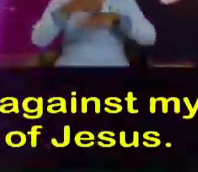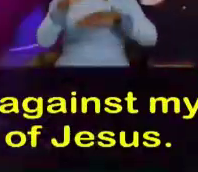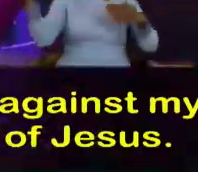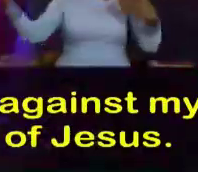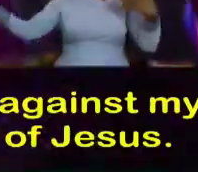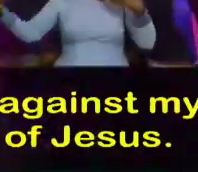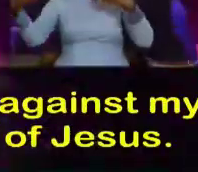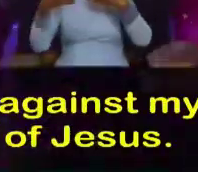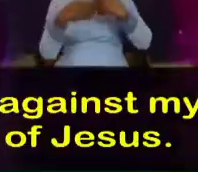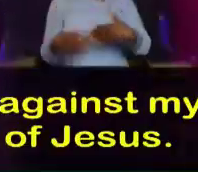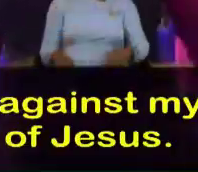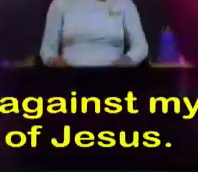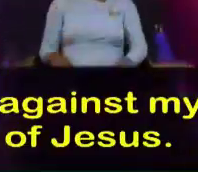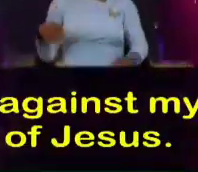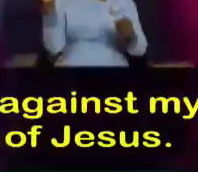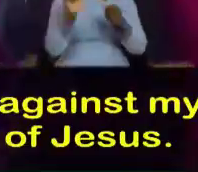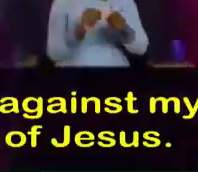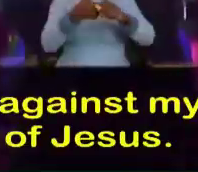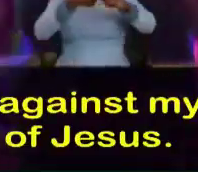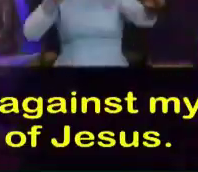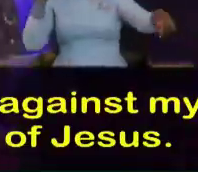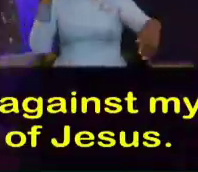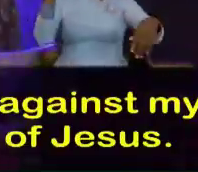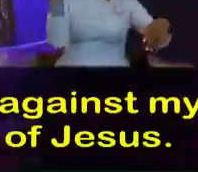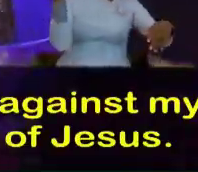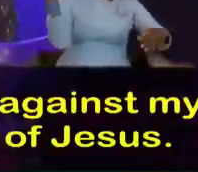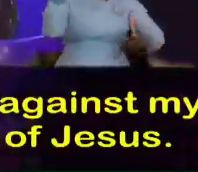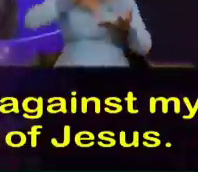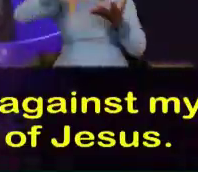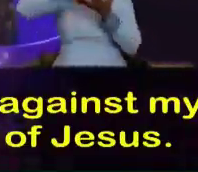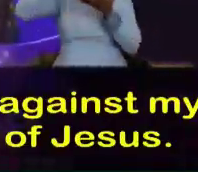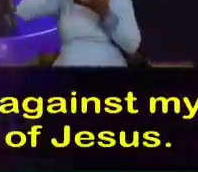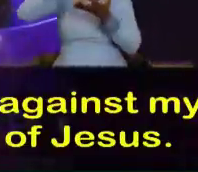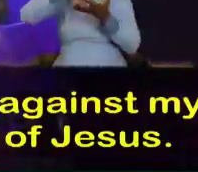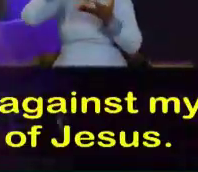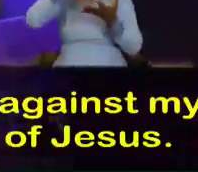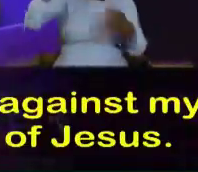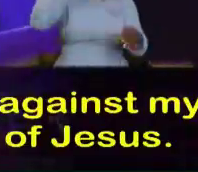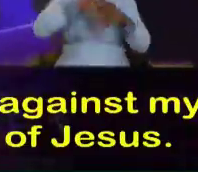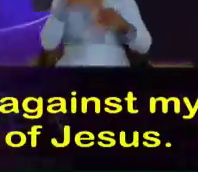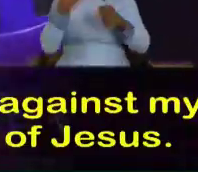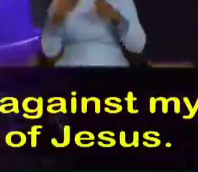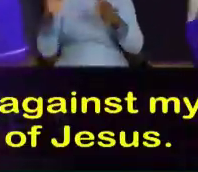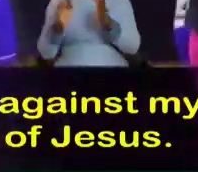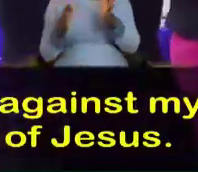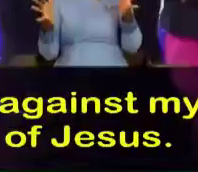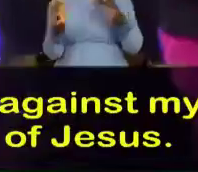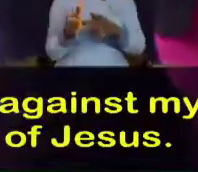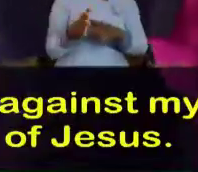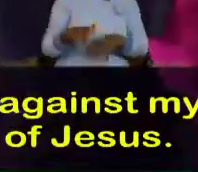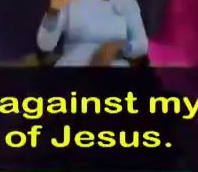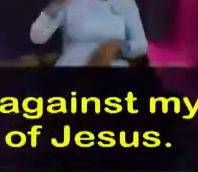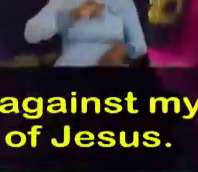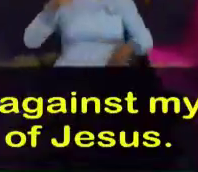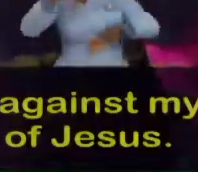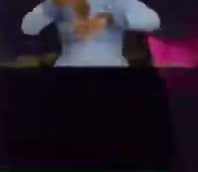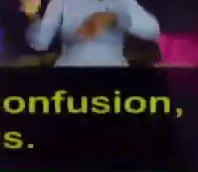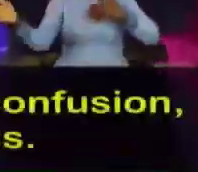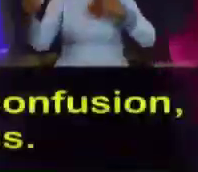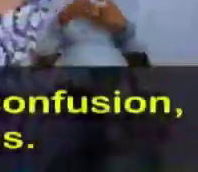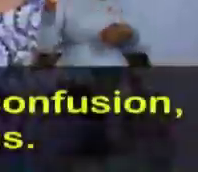mota every hour of confusion. Gbogbo farudu in the name of Jesus. Ni